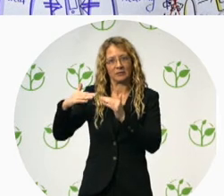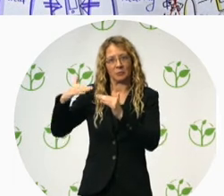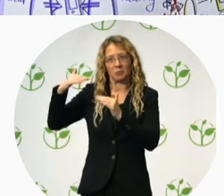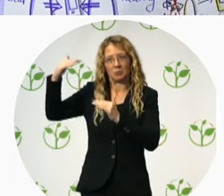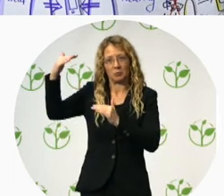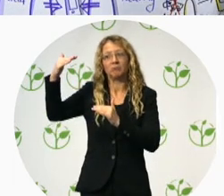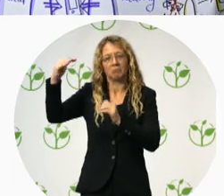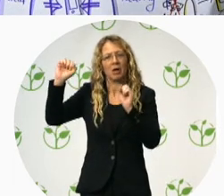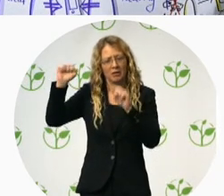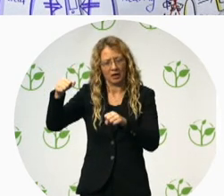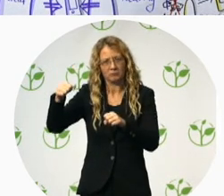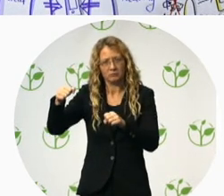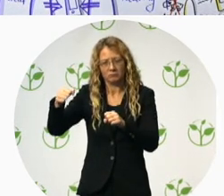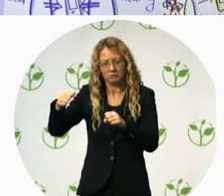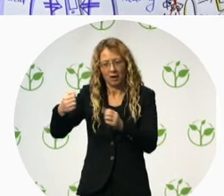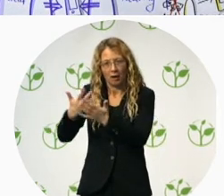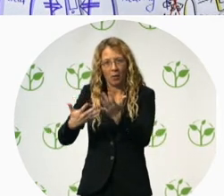separated until now.